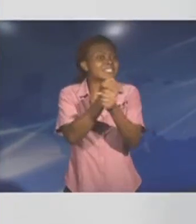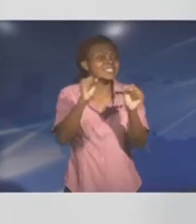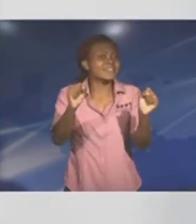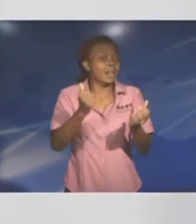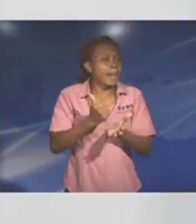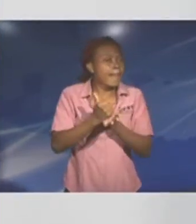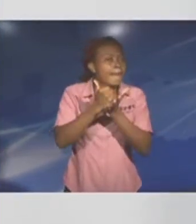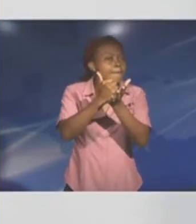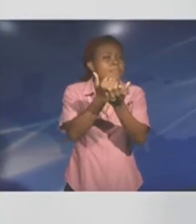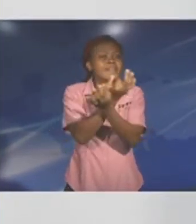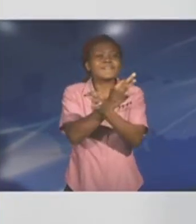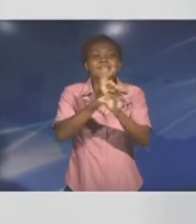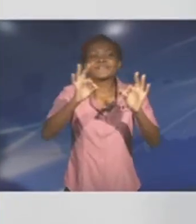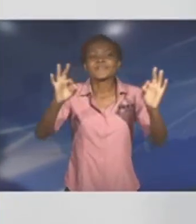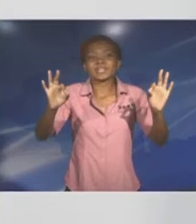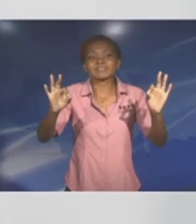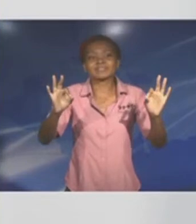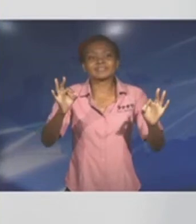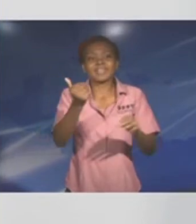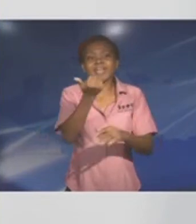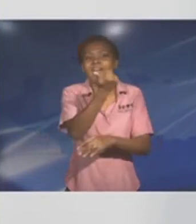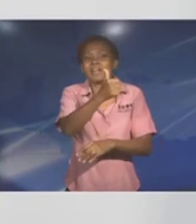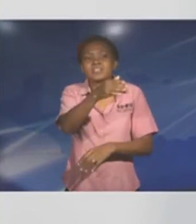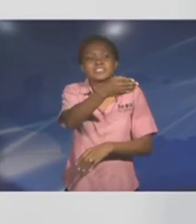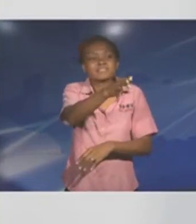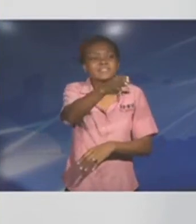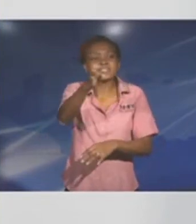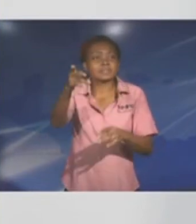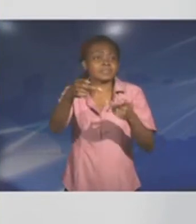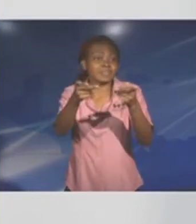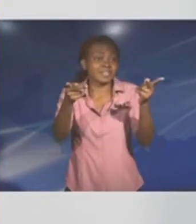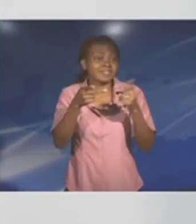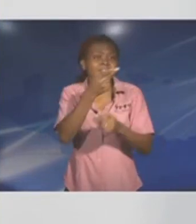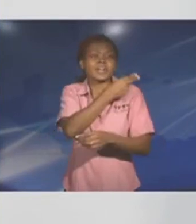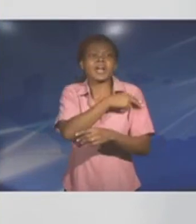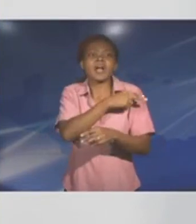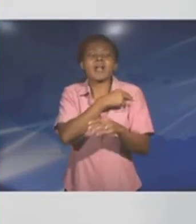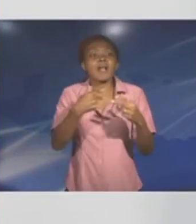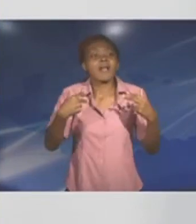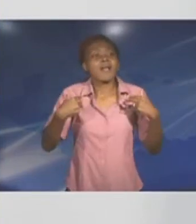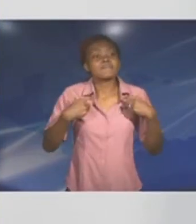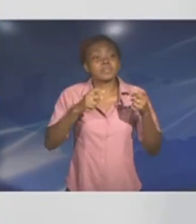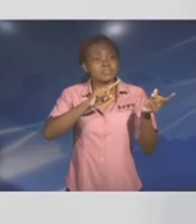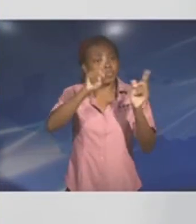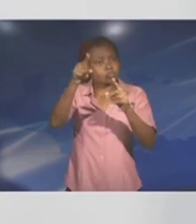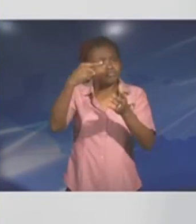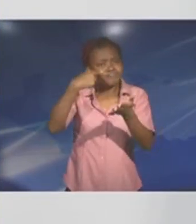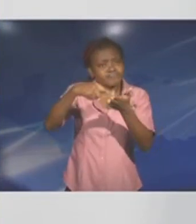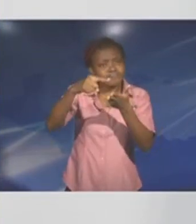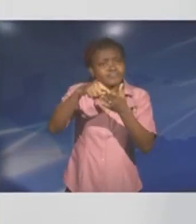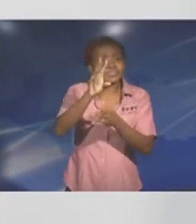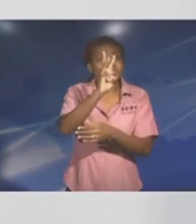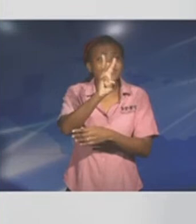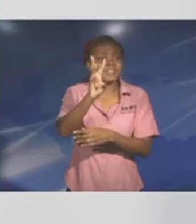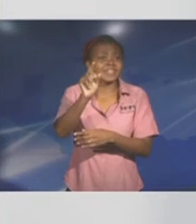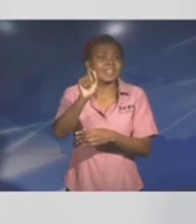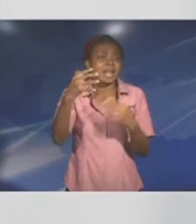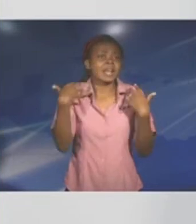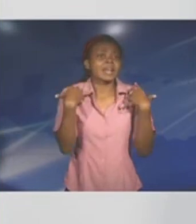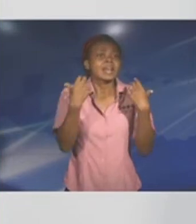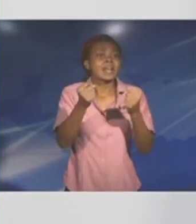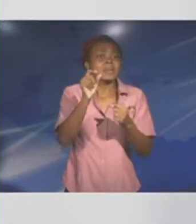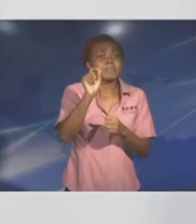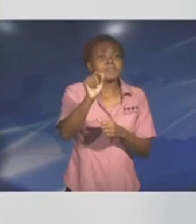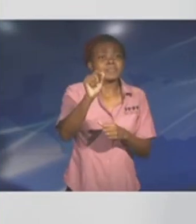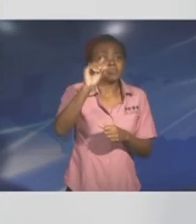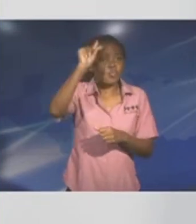free, and available at multiple locations. We invite you to visit our website at health.gov.tt and